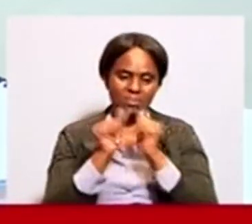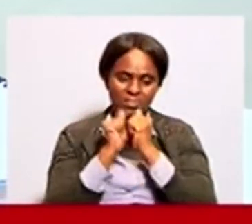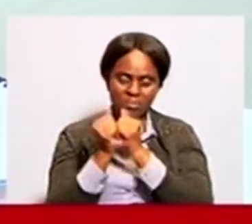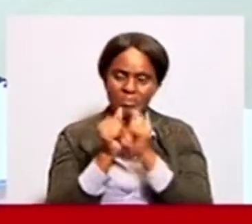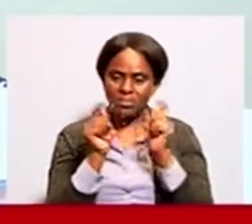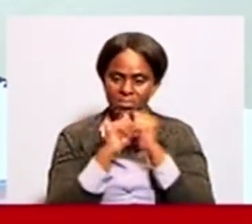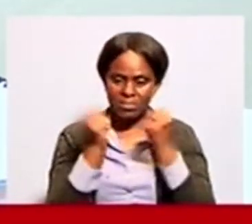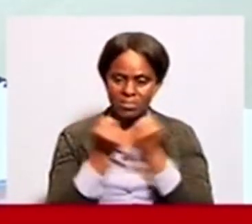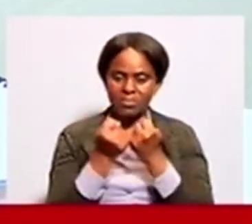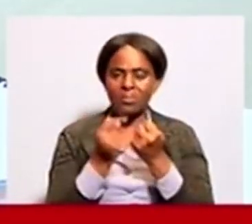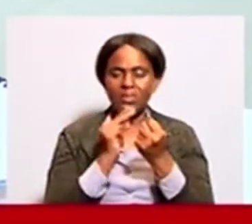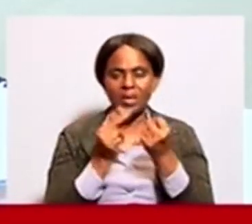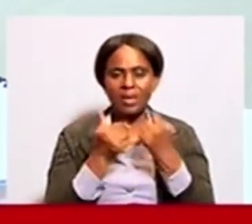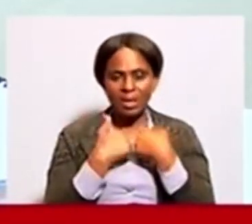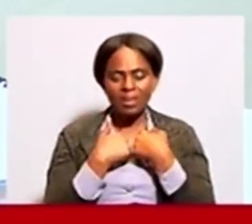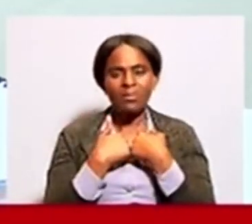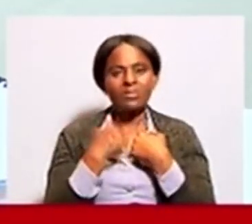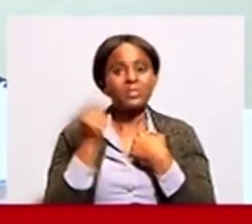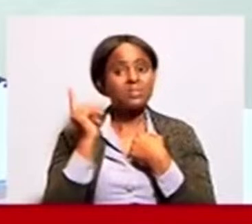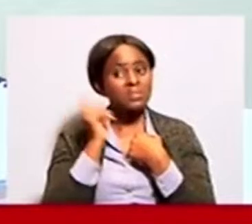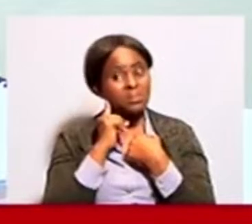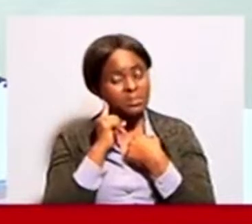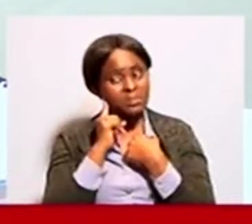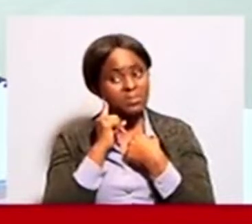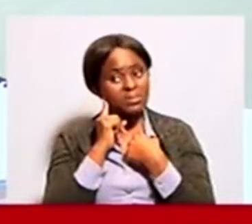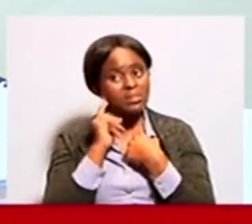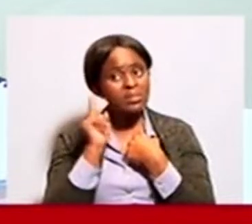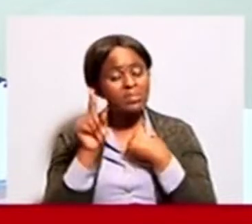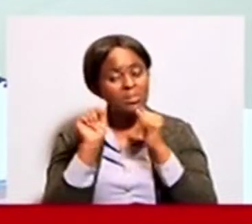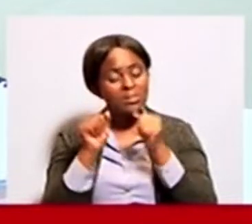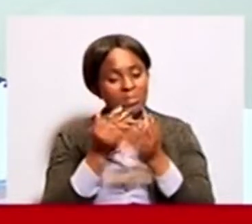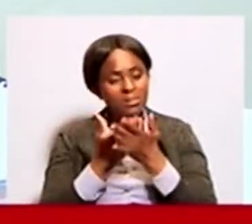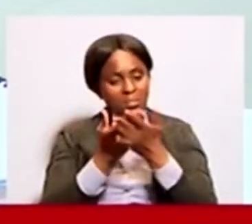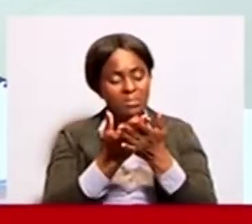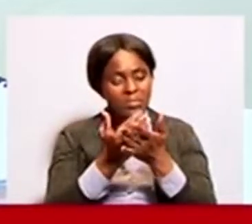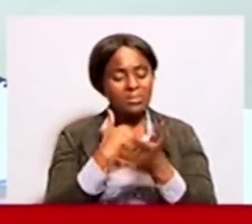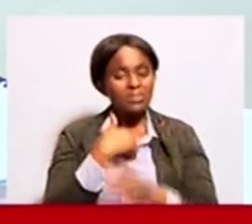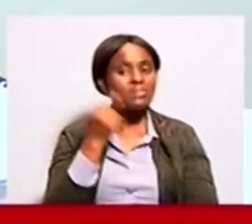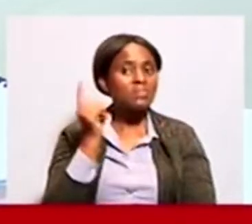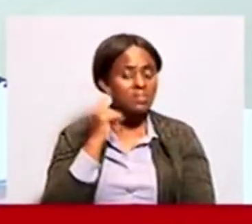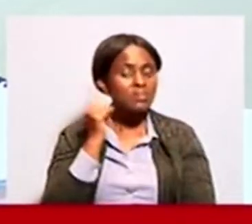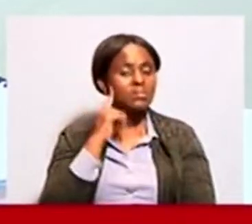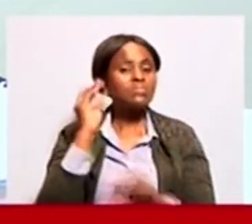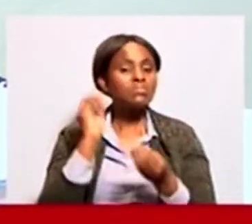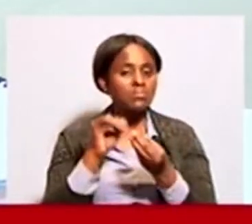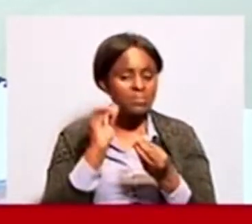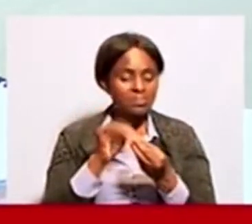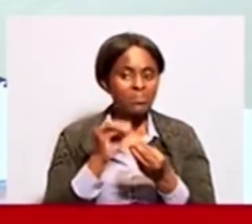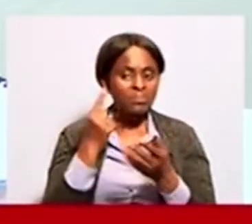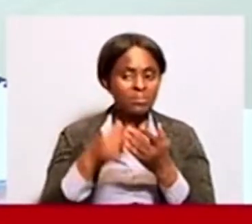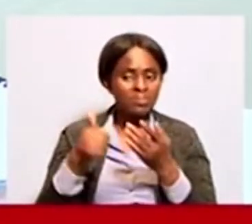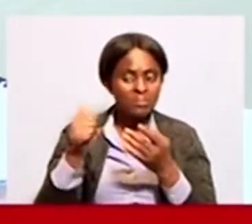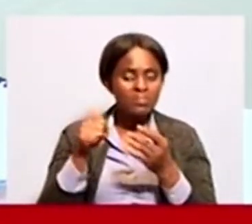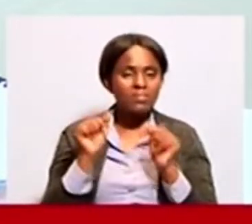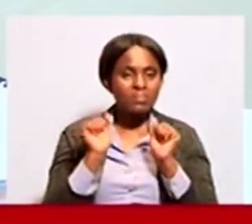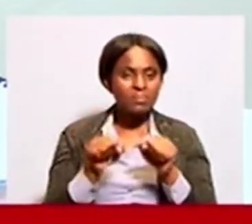But we might have an inch of what we are able to present. We might have an inch more of what you